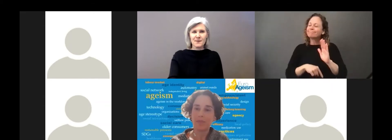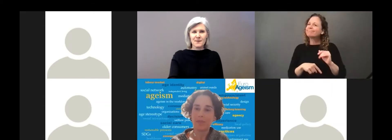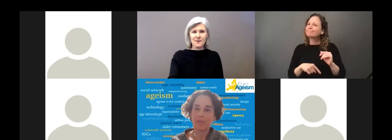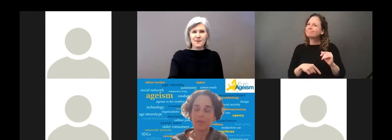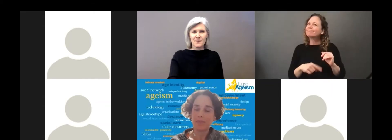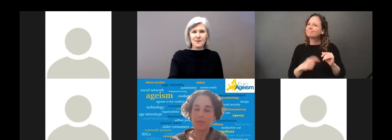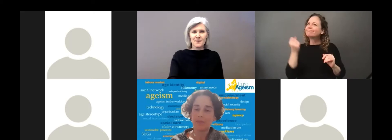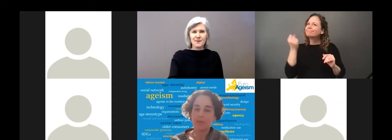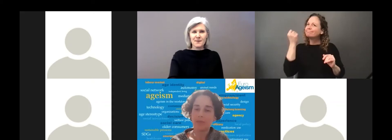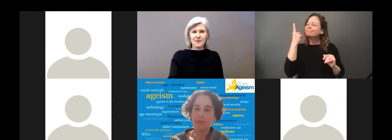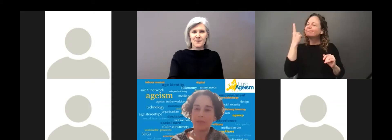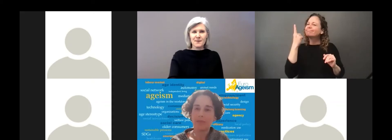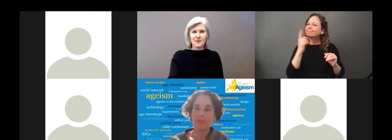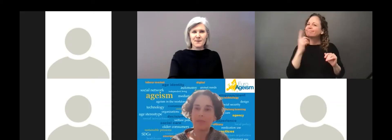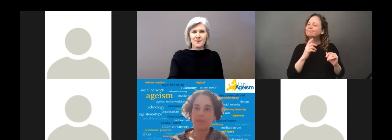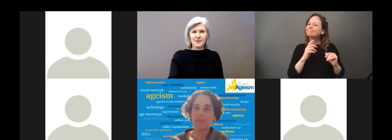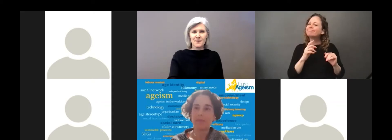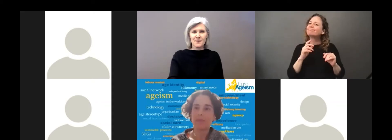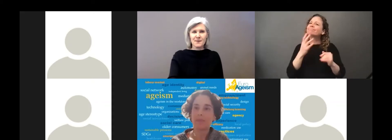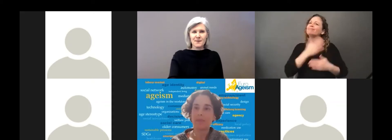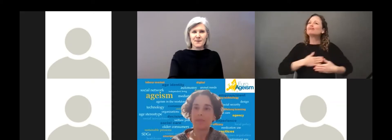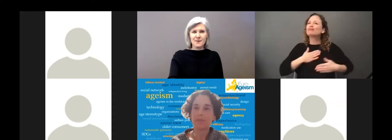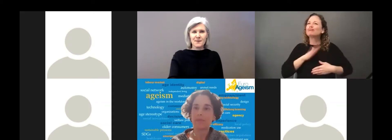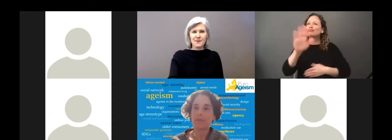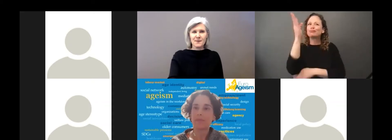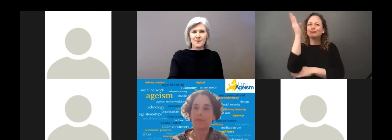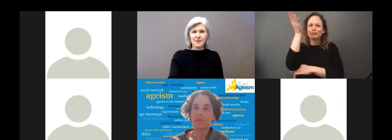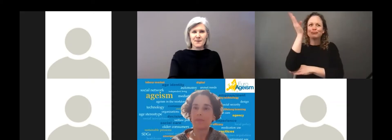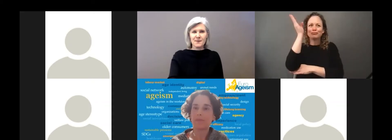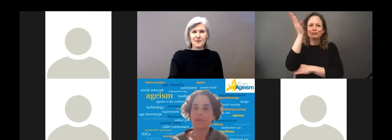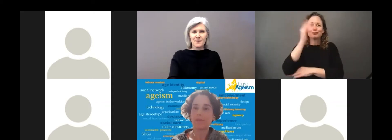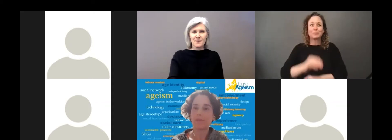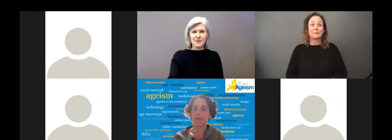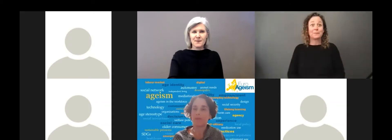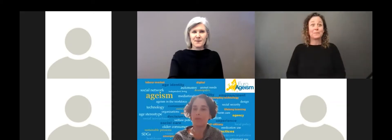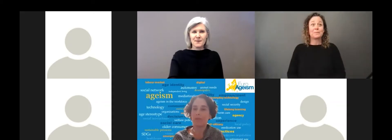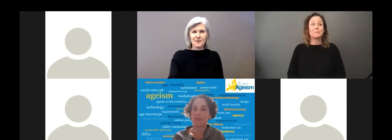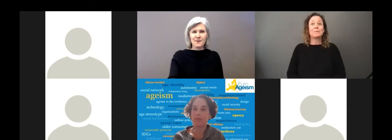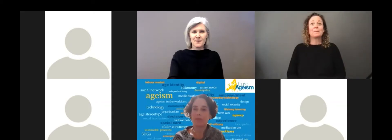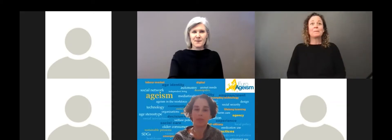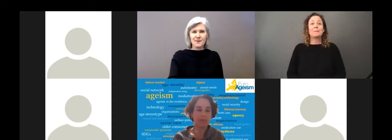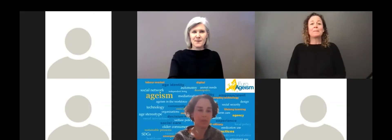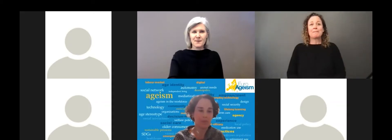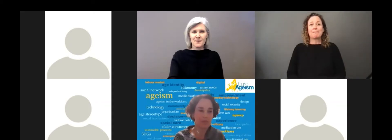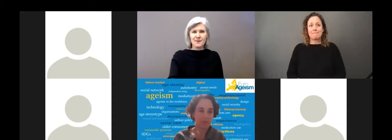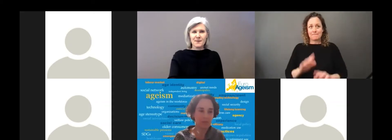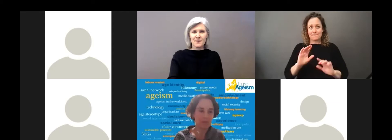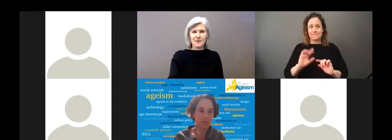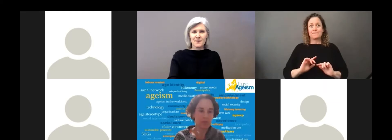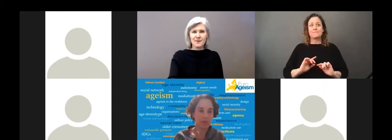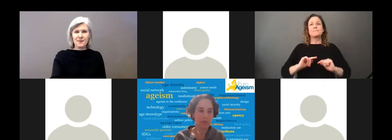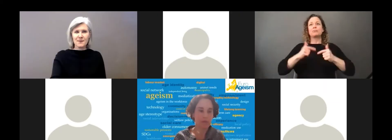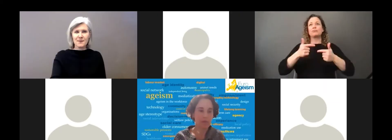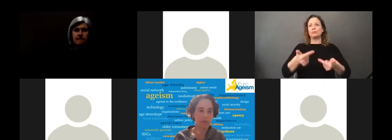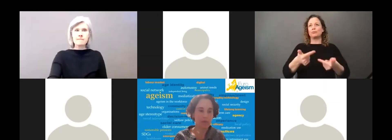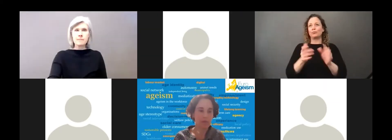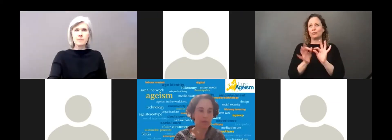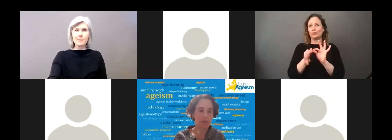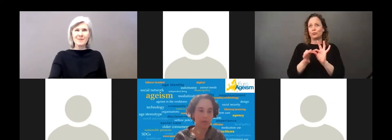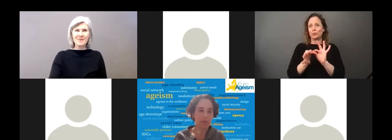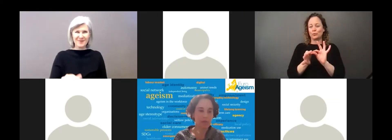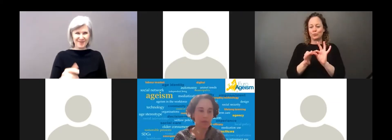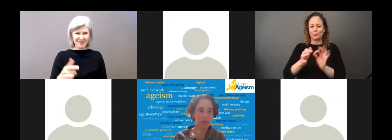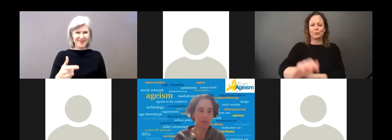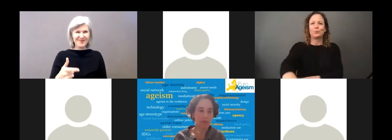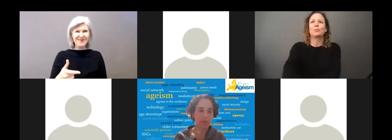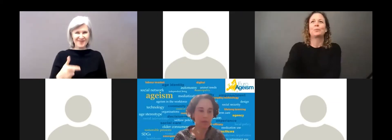those areas as well. So appreciate that. I'm going to try and put my slides up since I'm next.